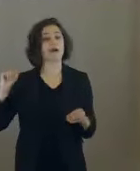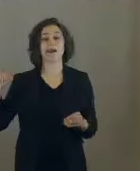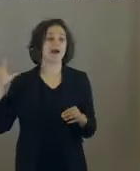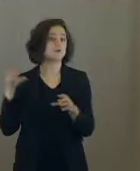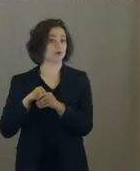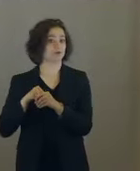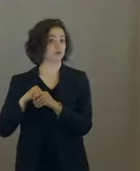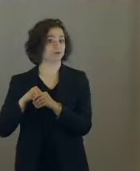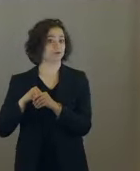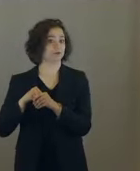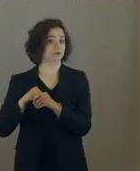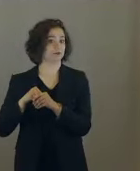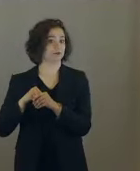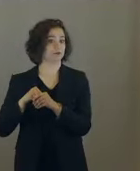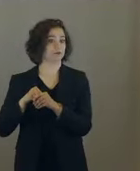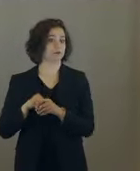portal.